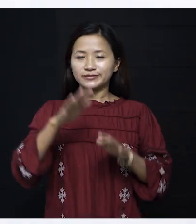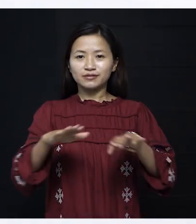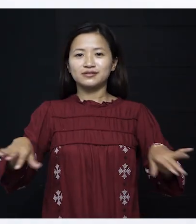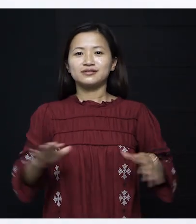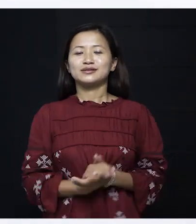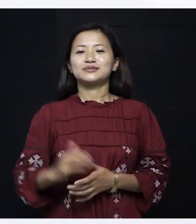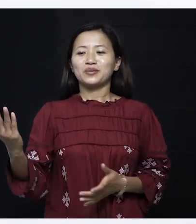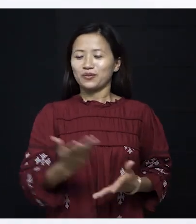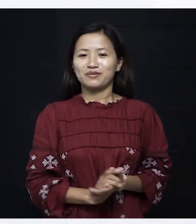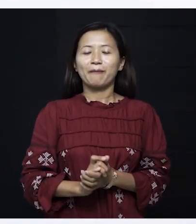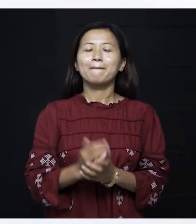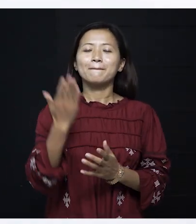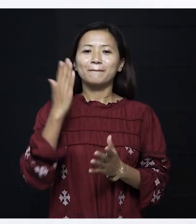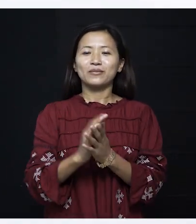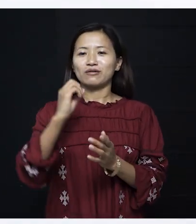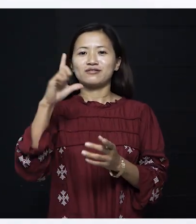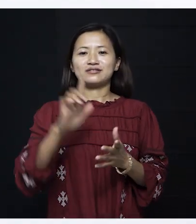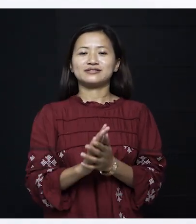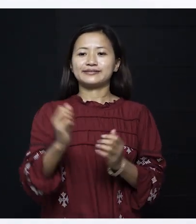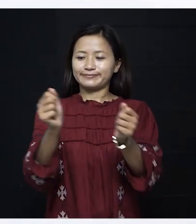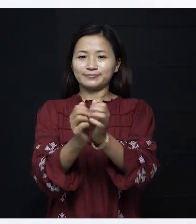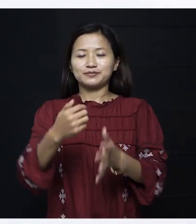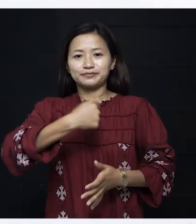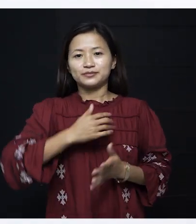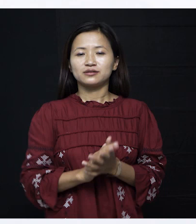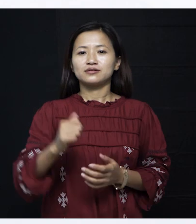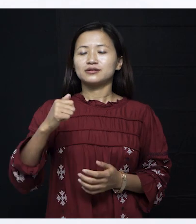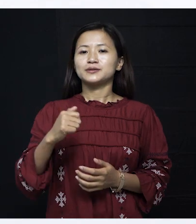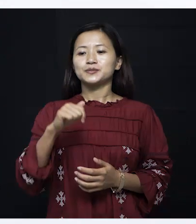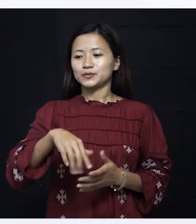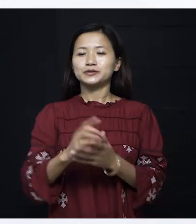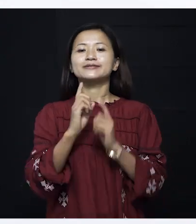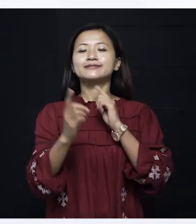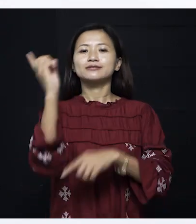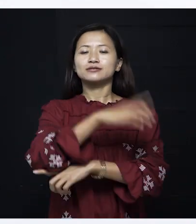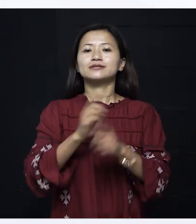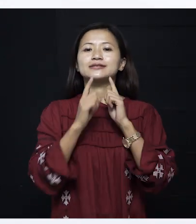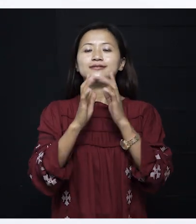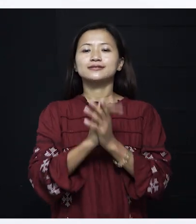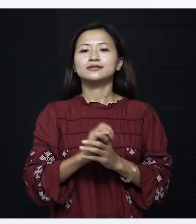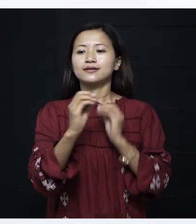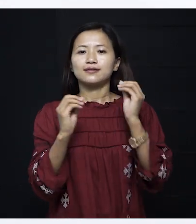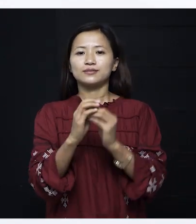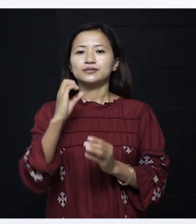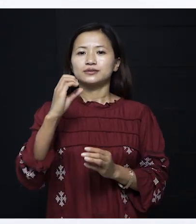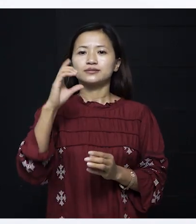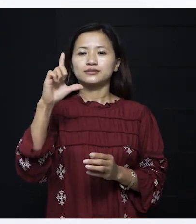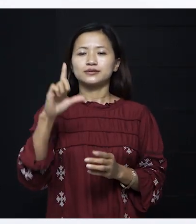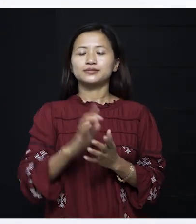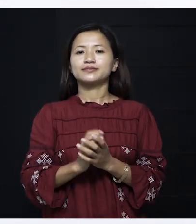Hello students, welcome back to another class with me, and today we will be discussing about your